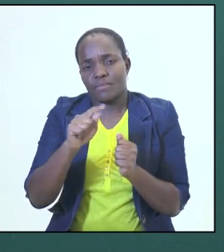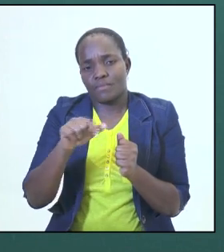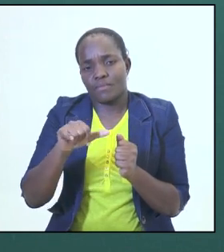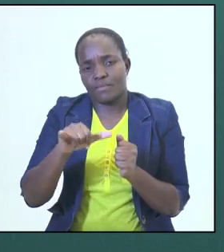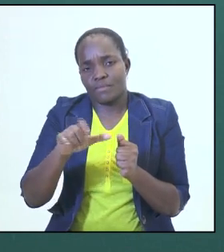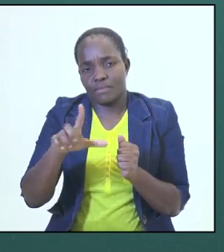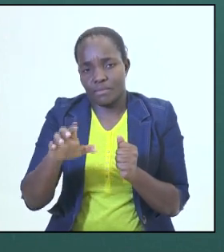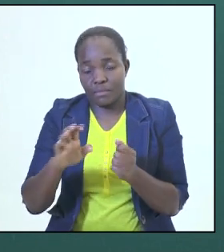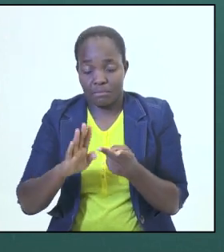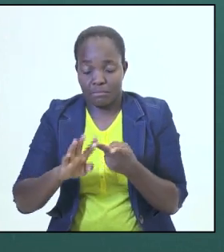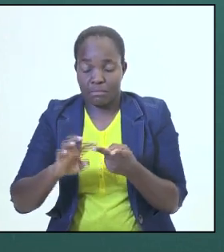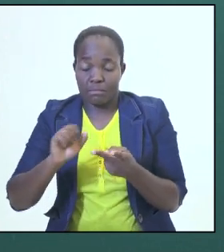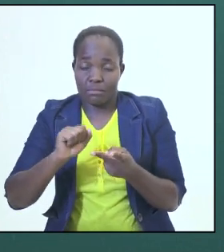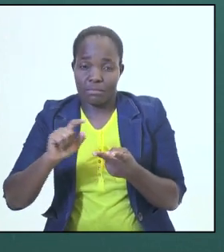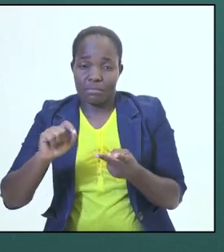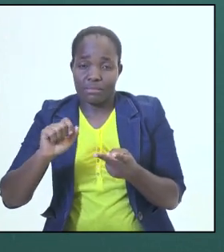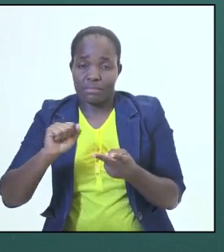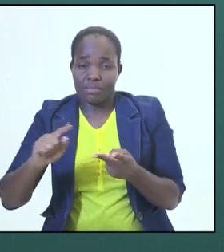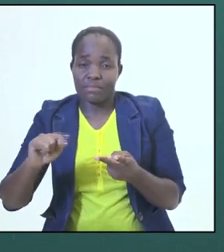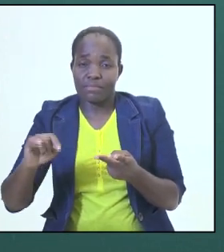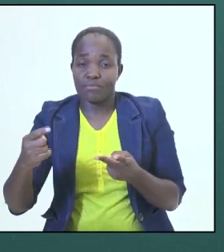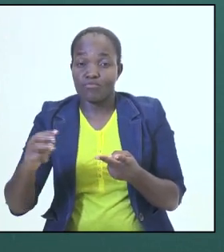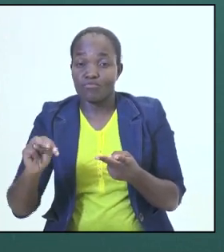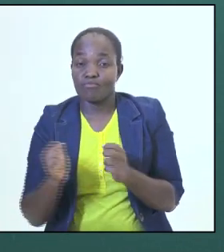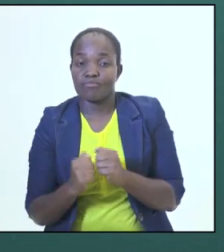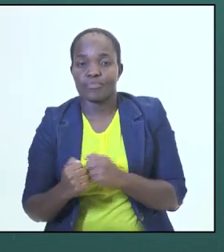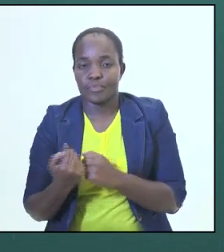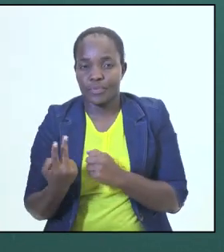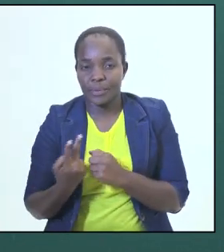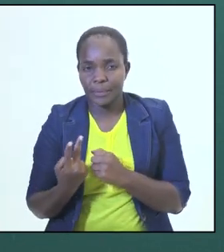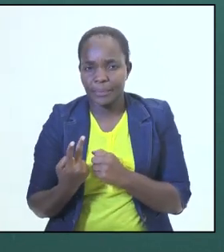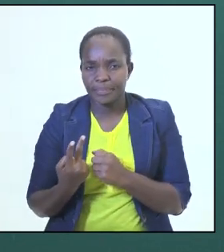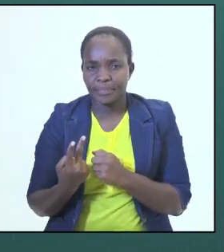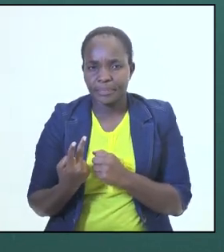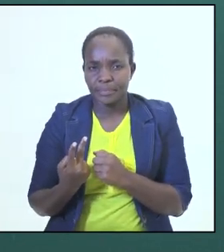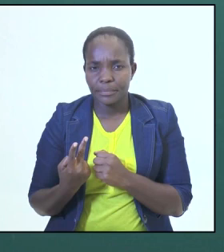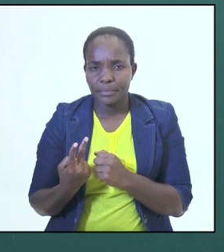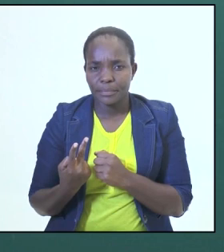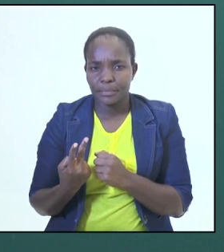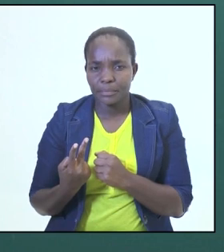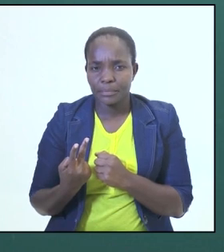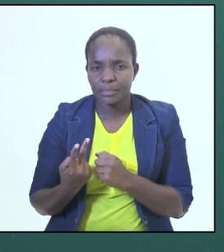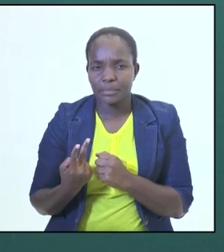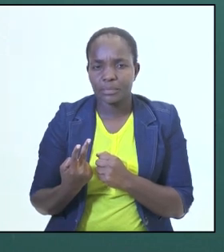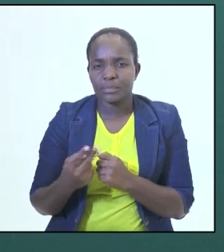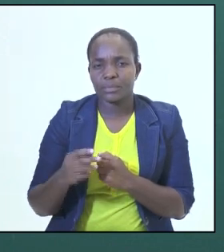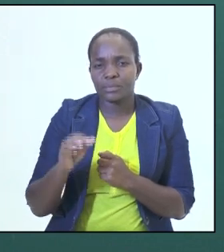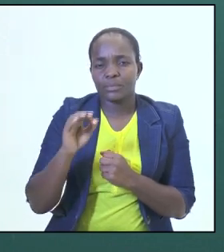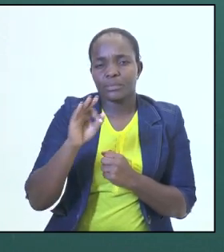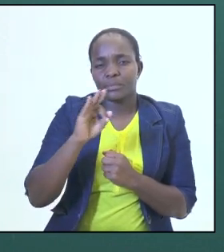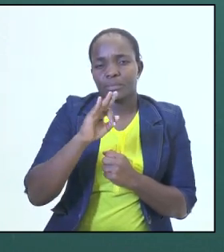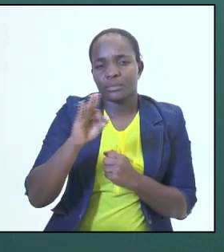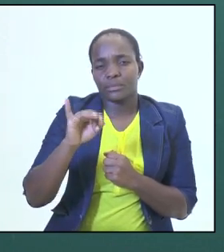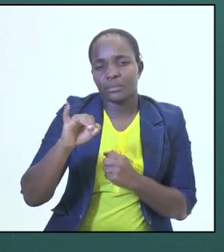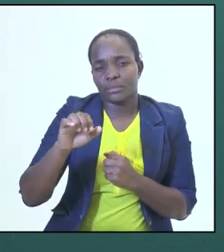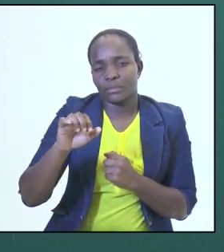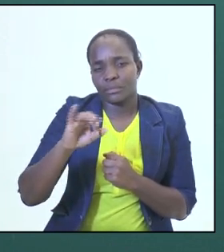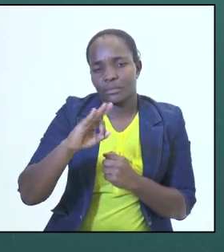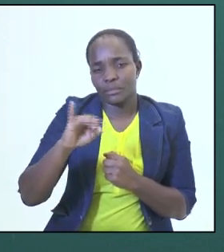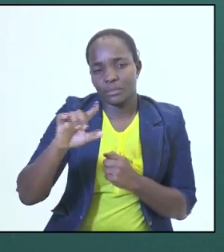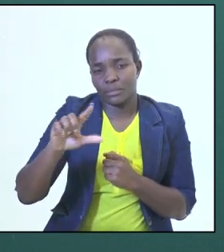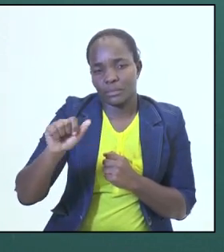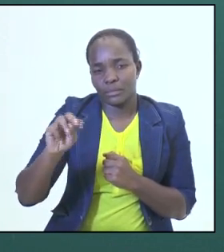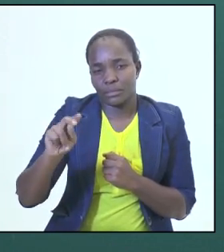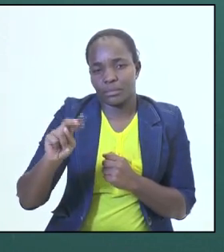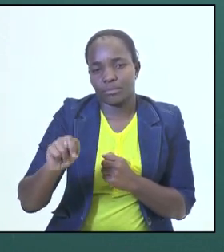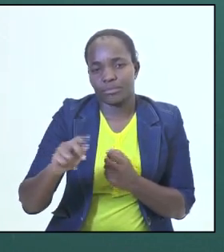the female reproductive organs of the plant. The stamen consists of the anther and filament, and this